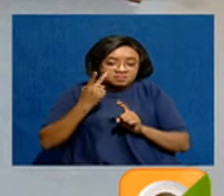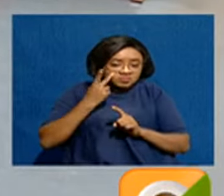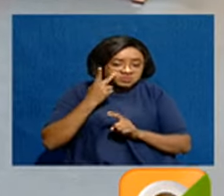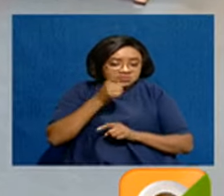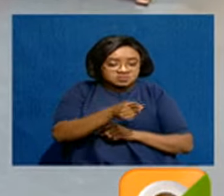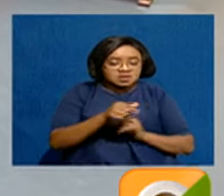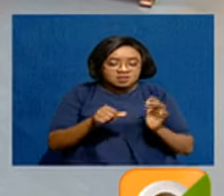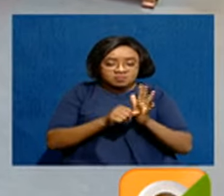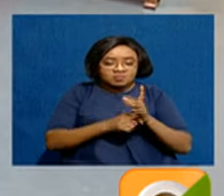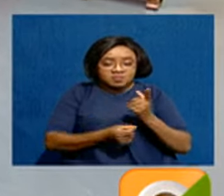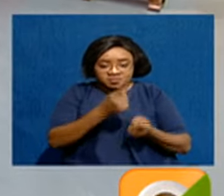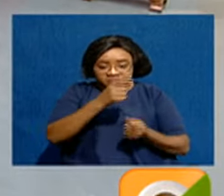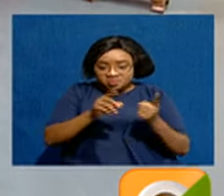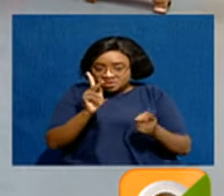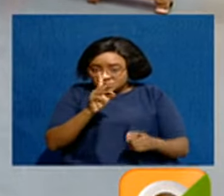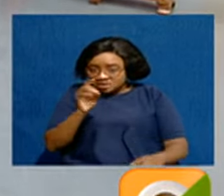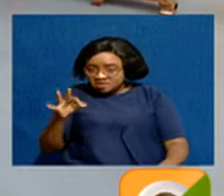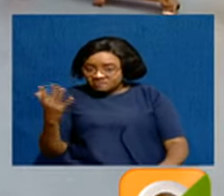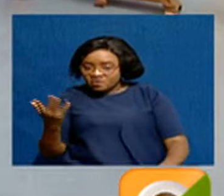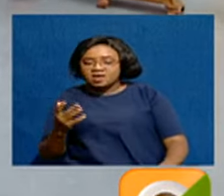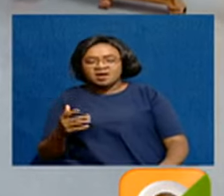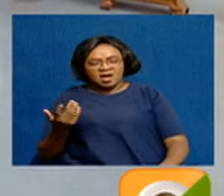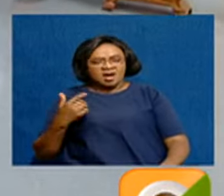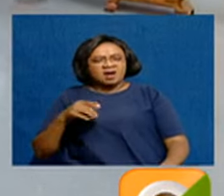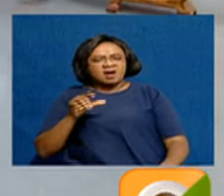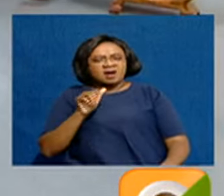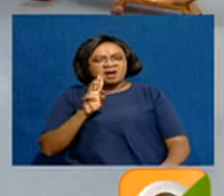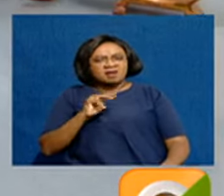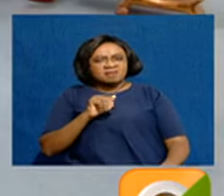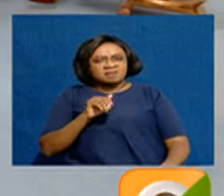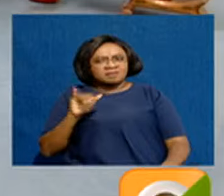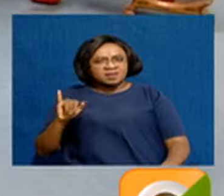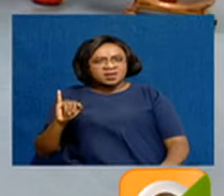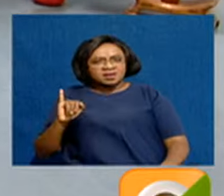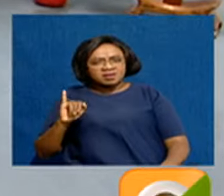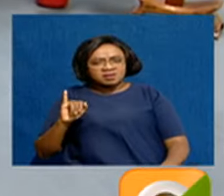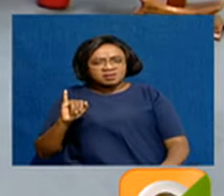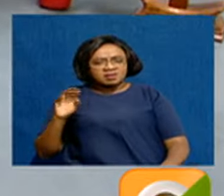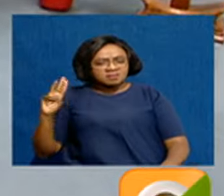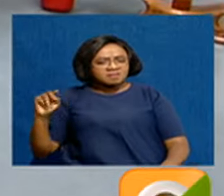there. My Mahi were there. KDF, a whole